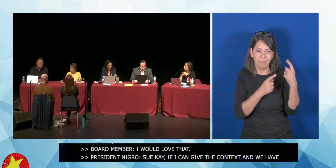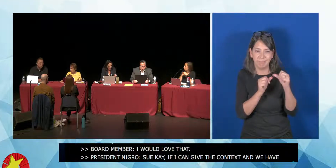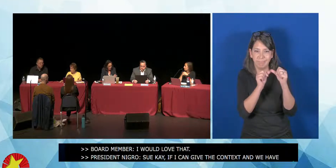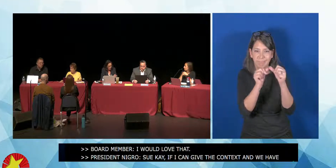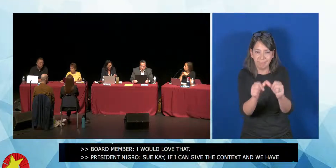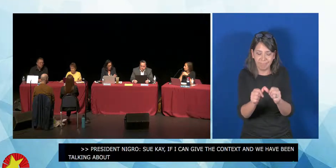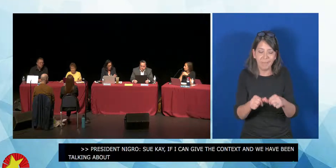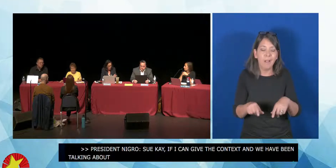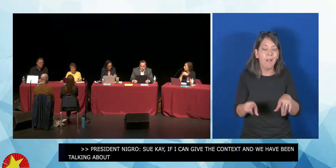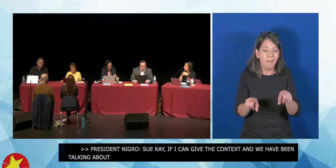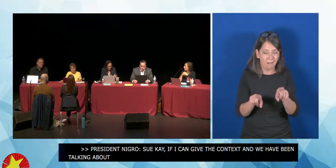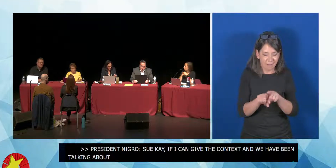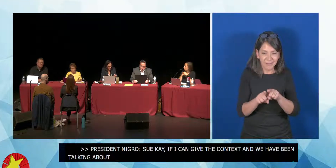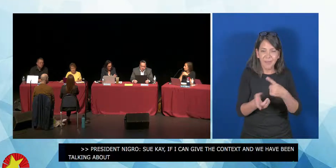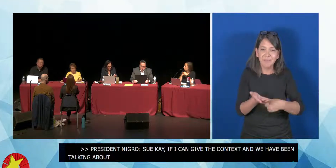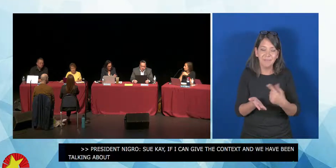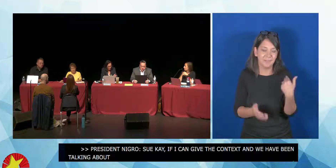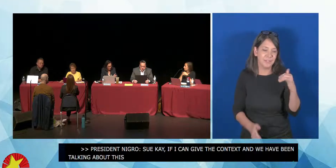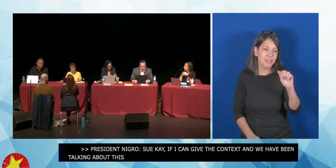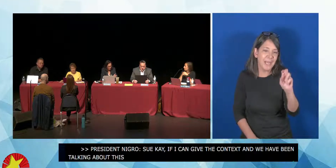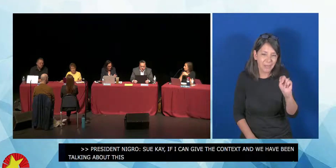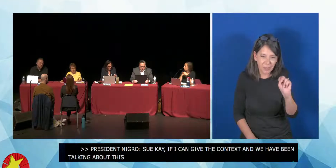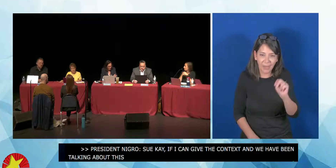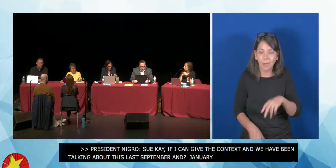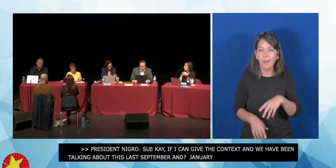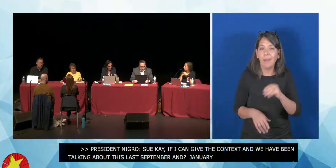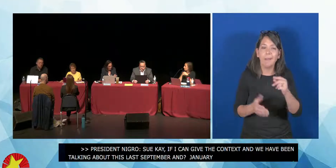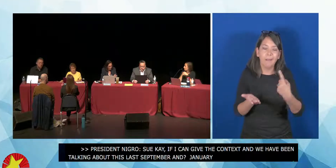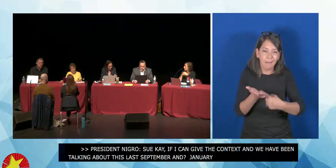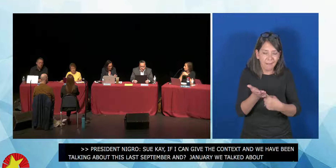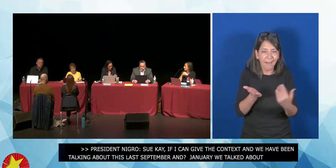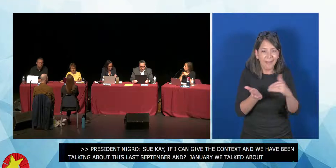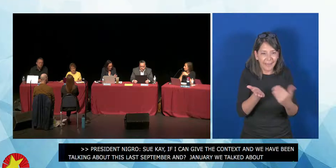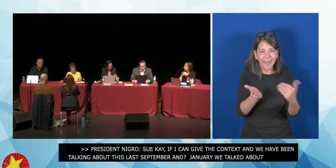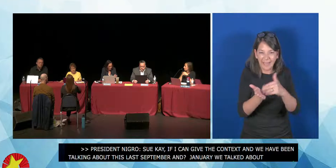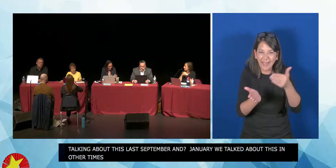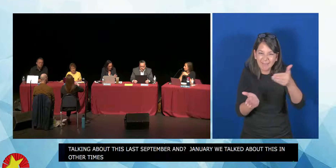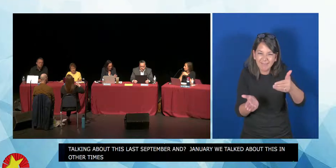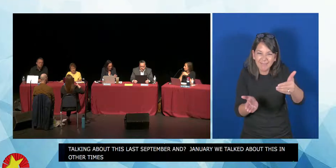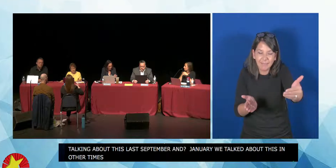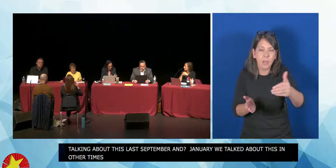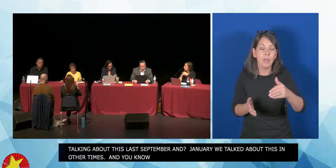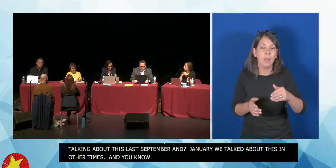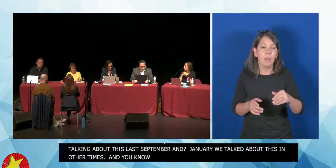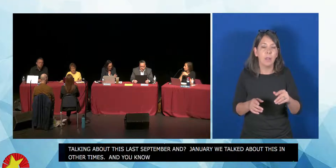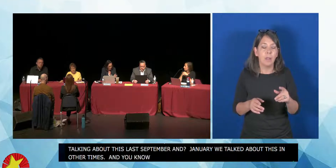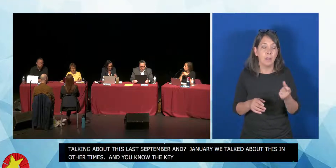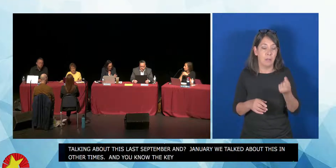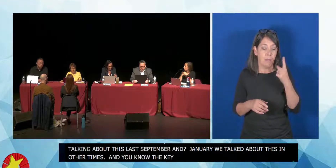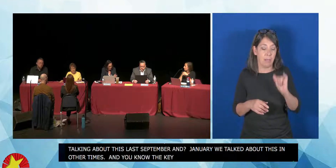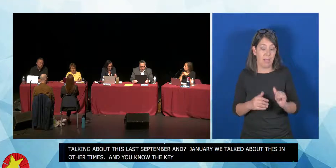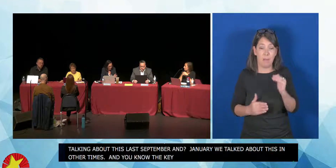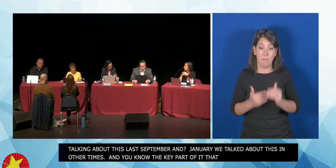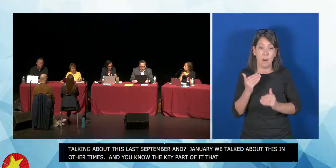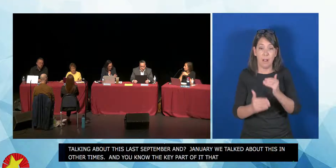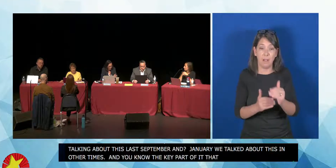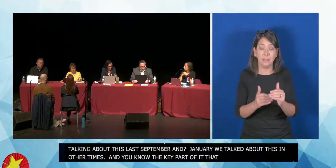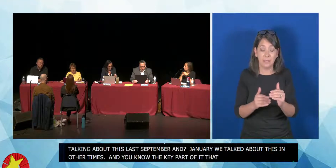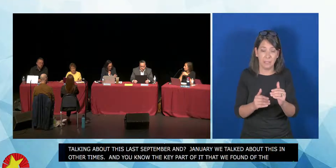in January. We discussed it at other times. The key part of it that we found through that process